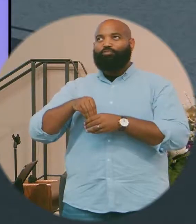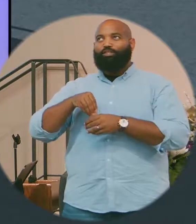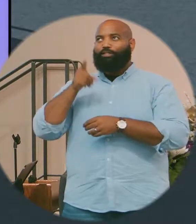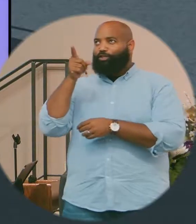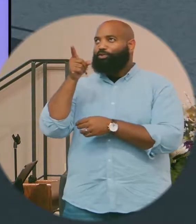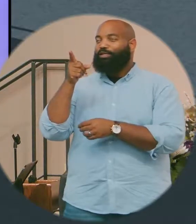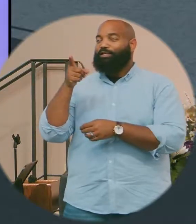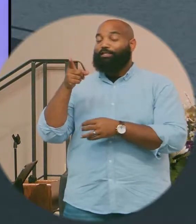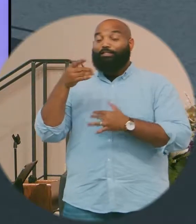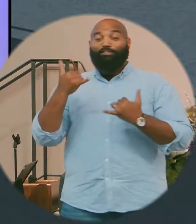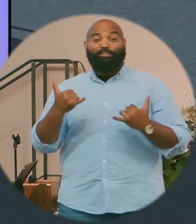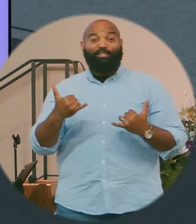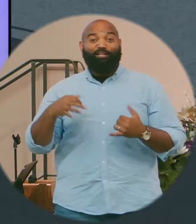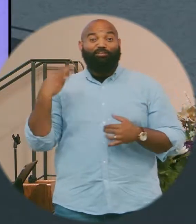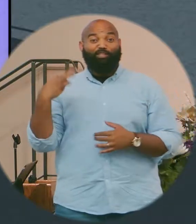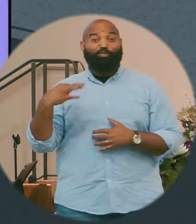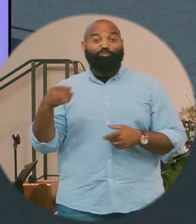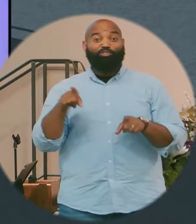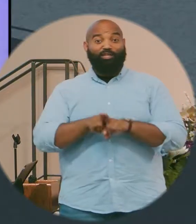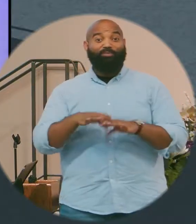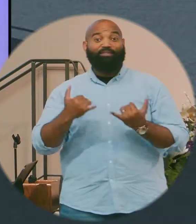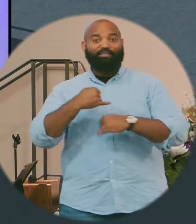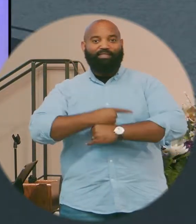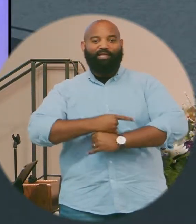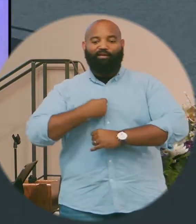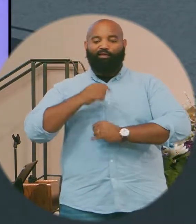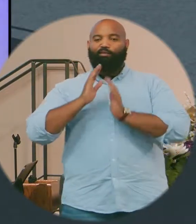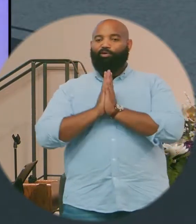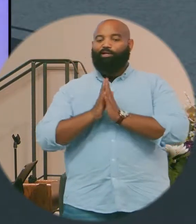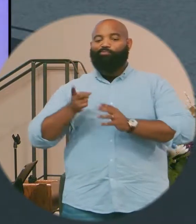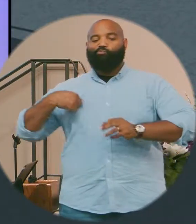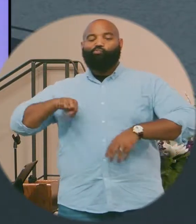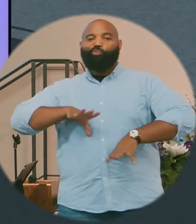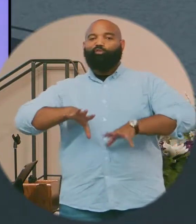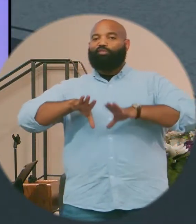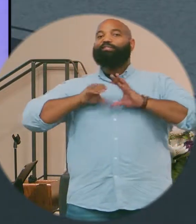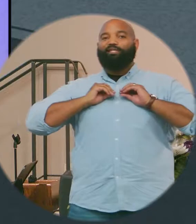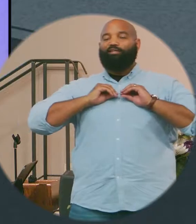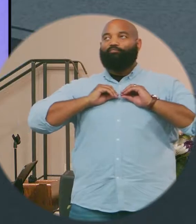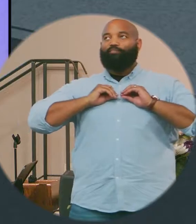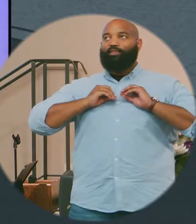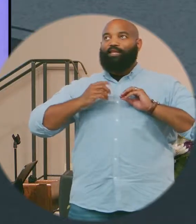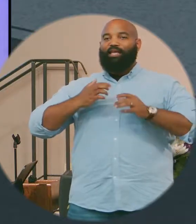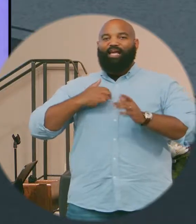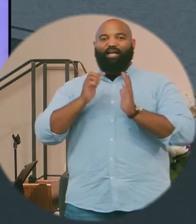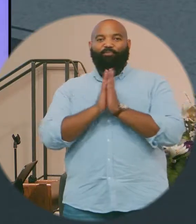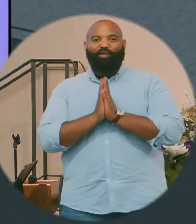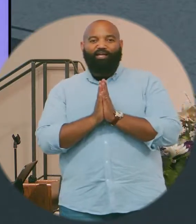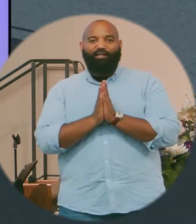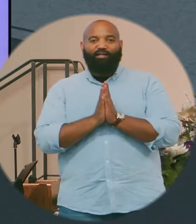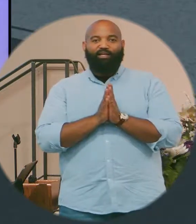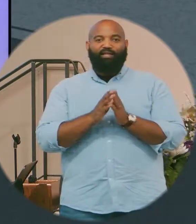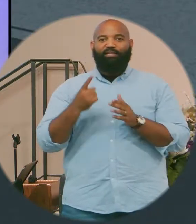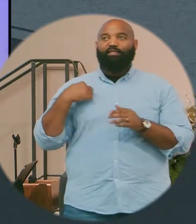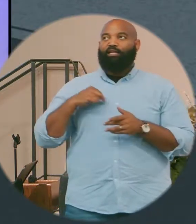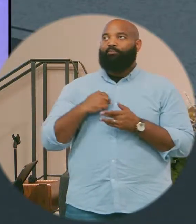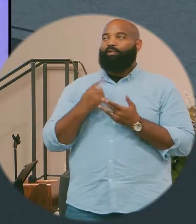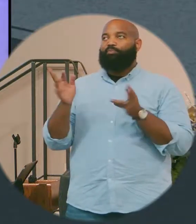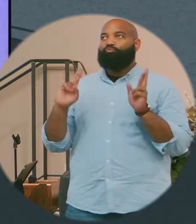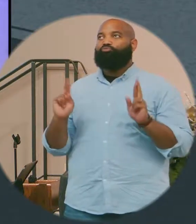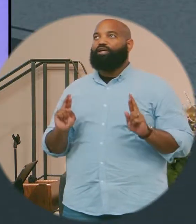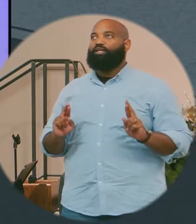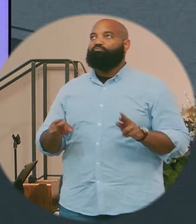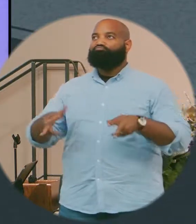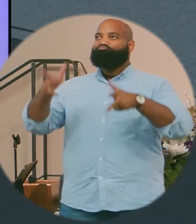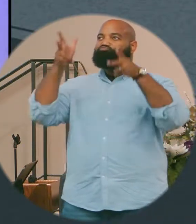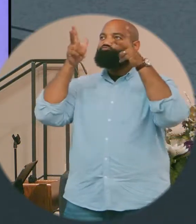forth with power today, I pray that we will have hearts to receive. I pray, God, that our ears will be open so that we can hear